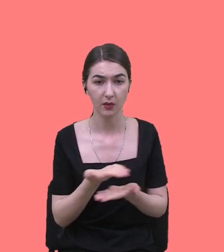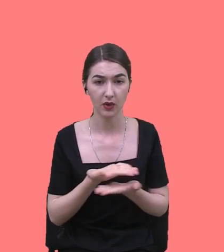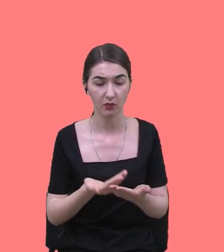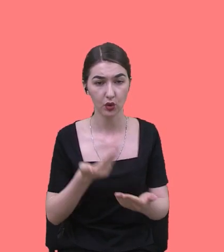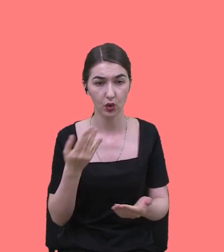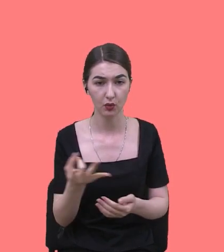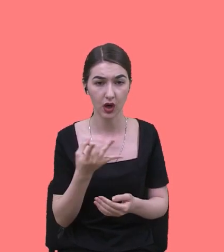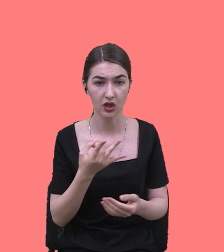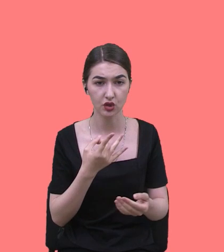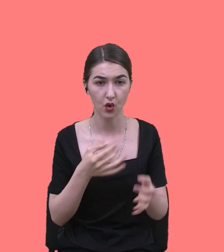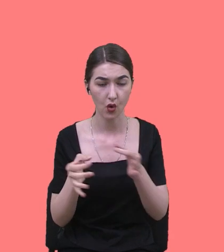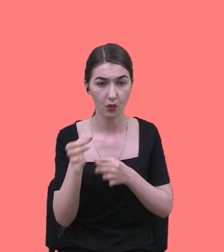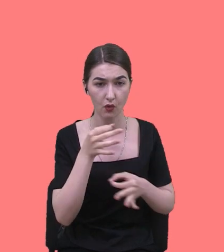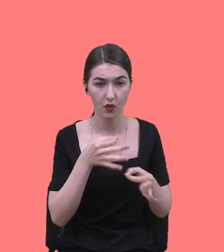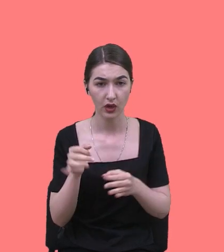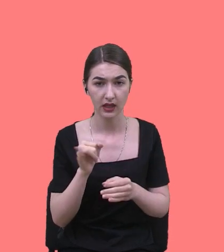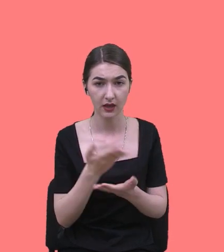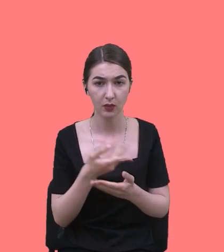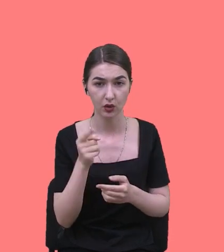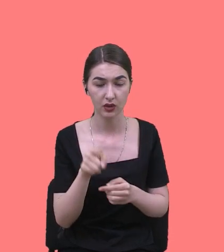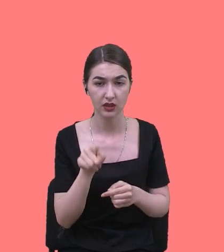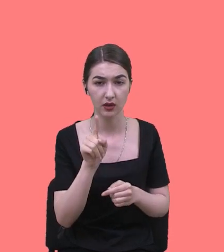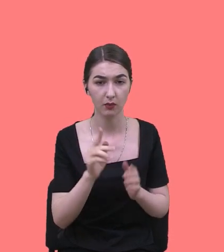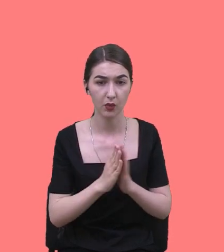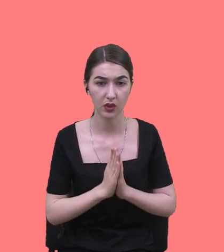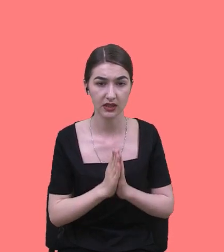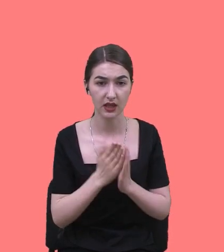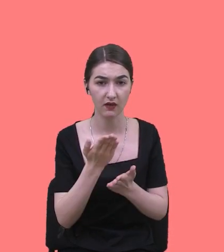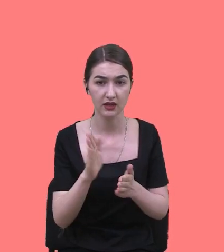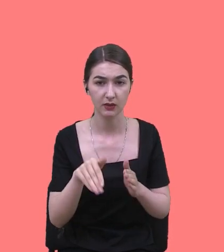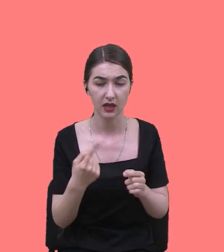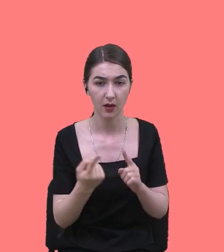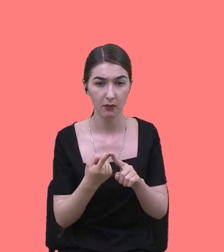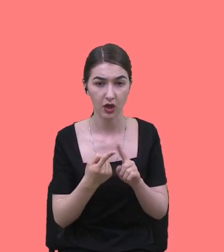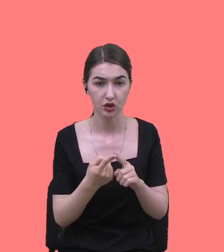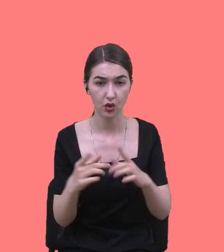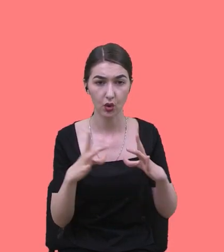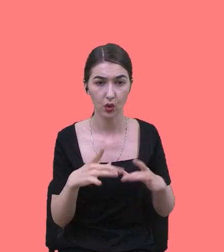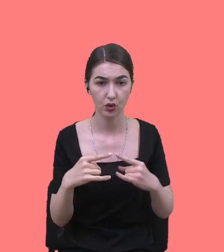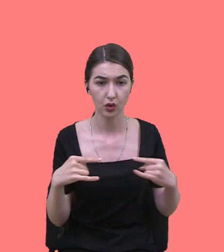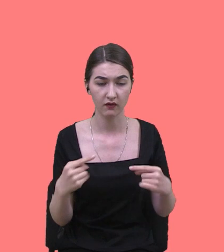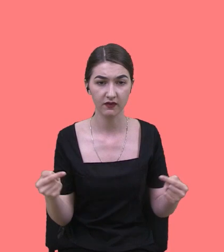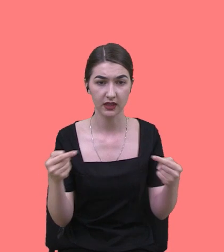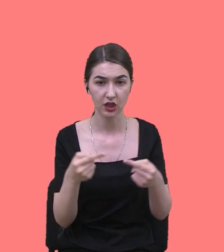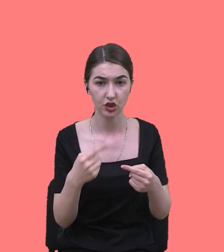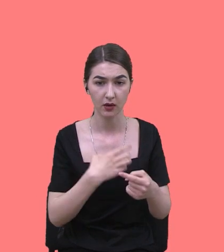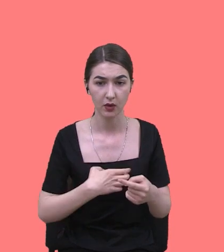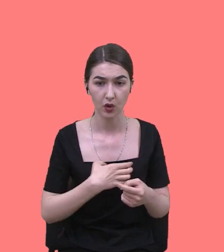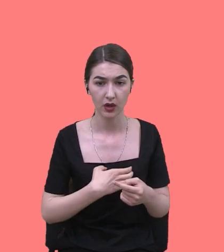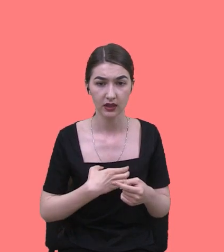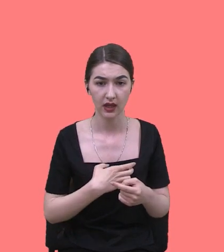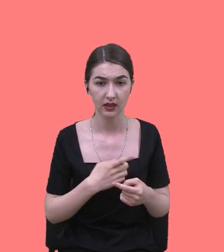then asked you after the first roundtable to prioritize those which you believe are the most pressing ones